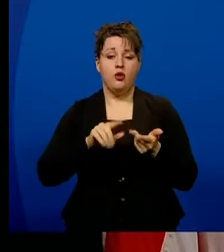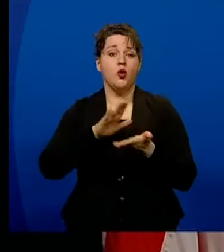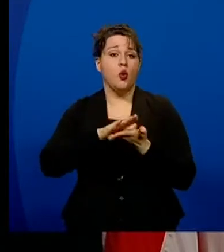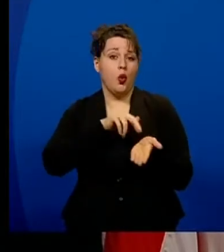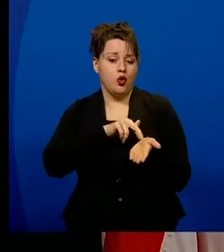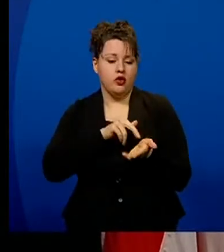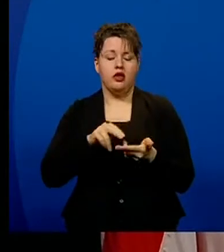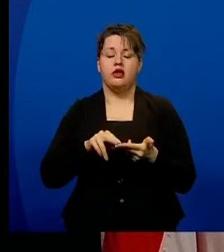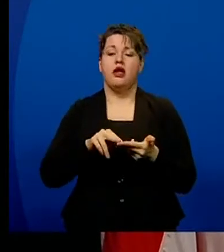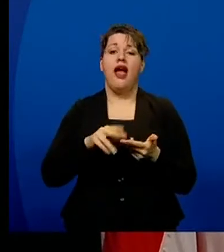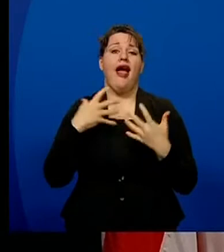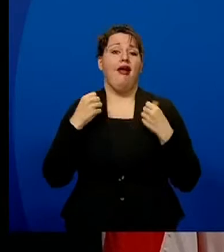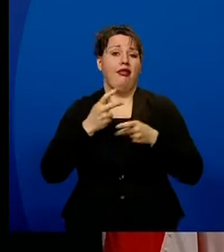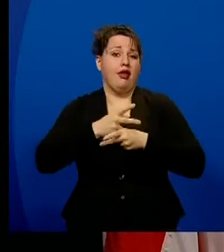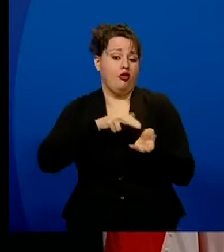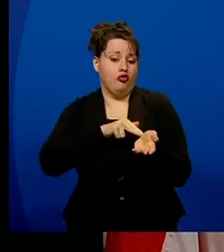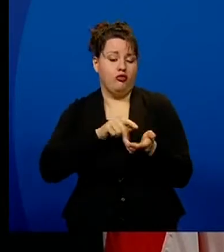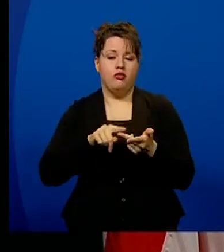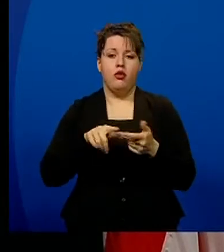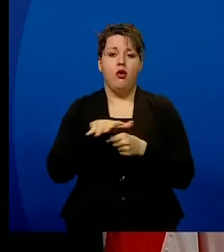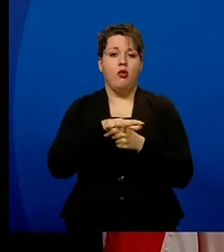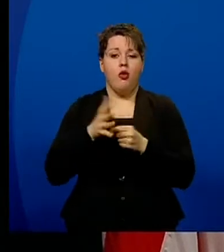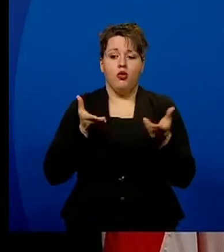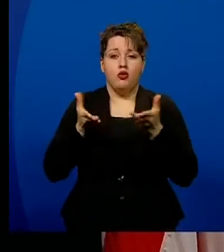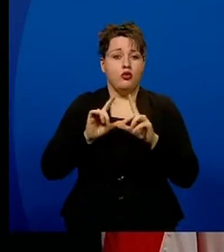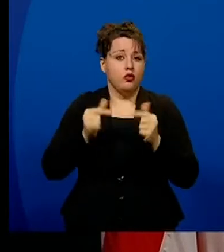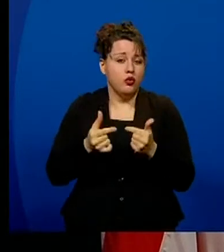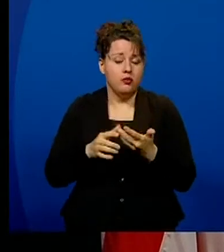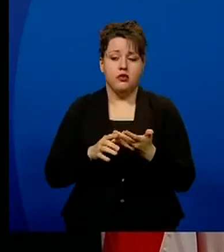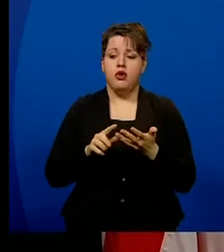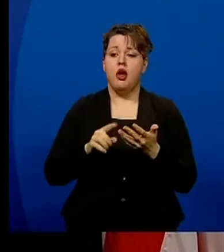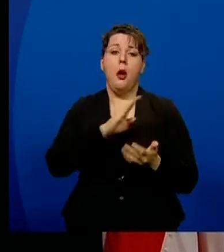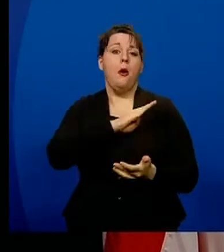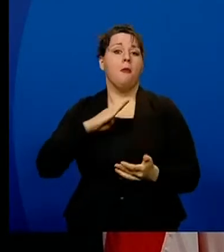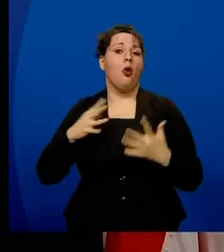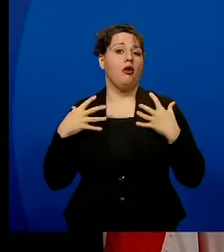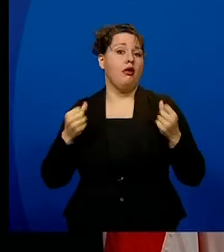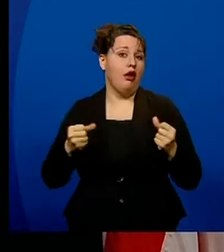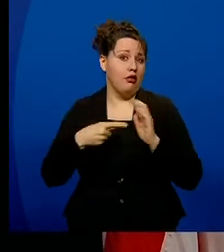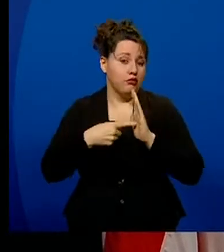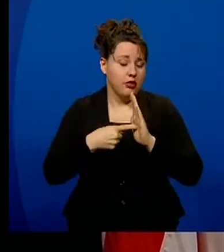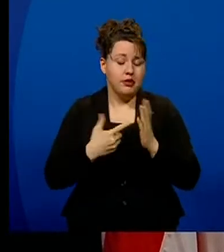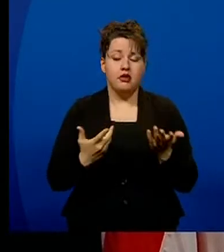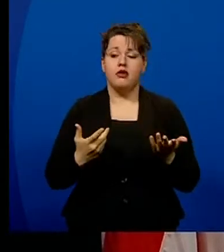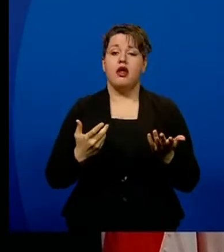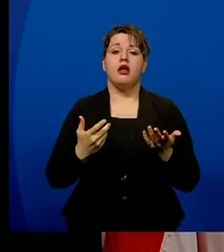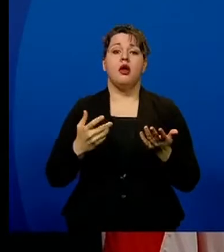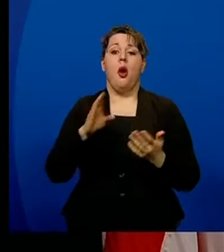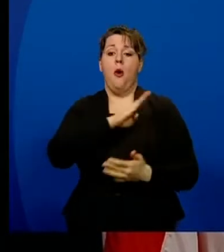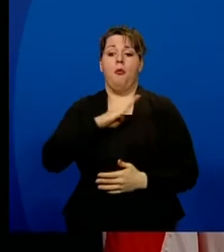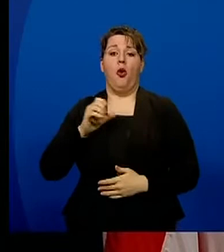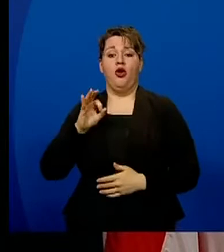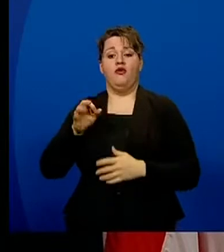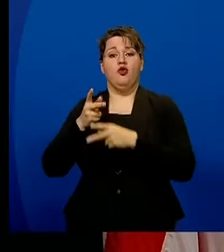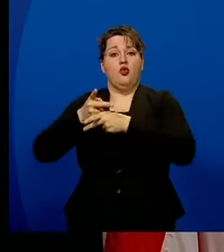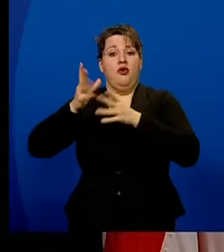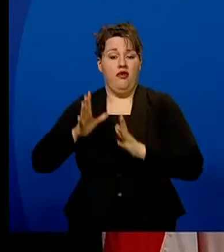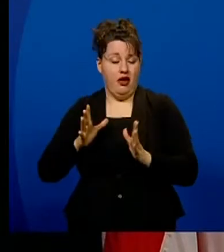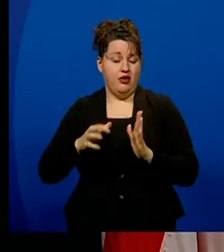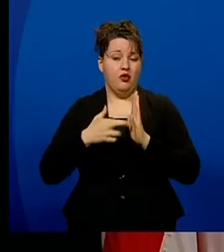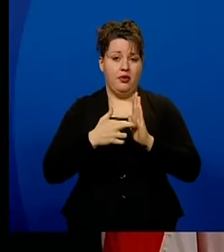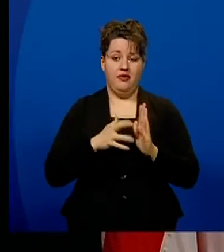nurses, healthcare nurses, local service groups, Board of Health representatives, Board of Supervisor representatives, our